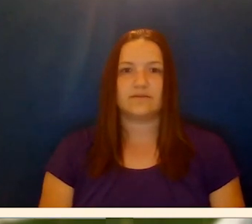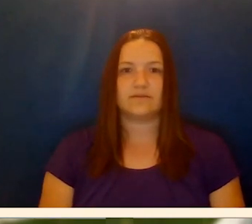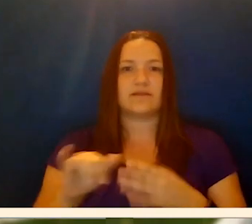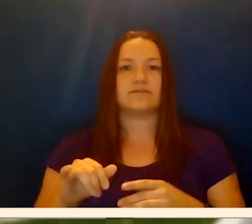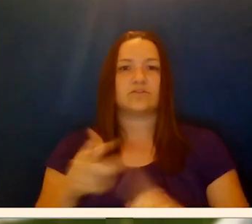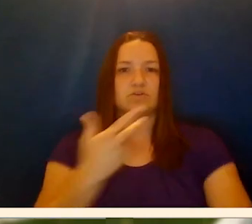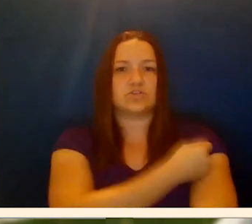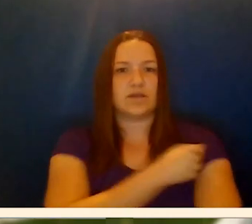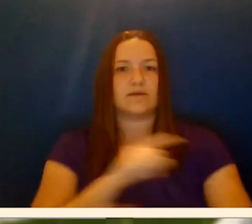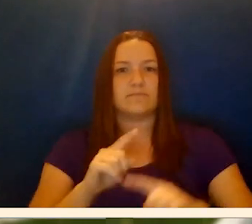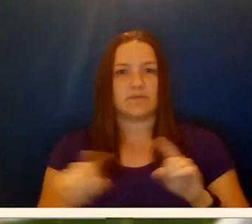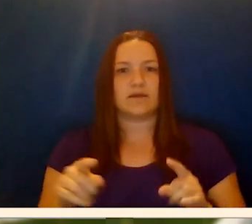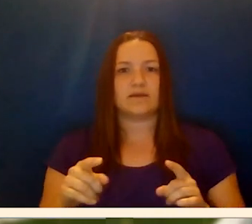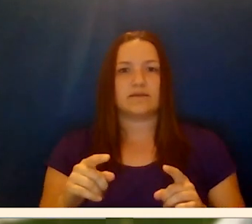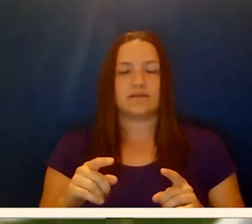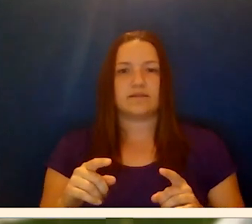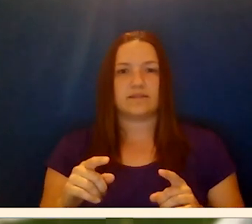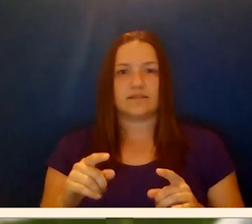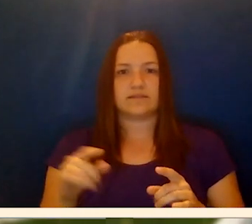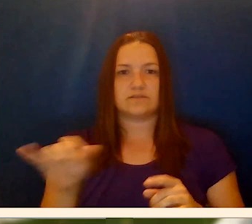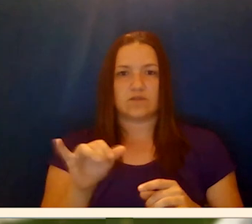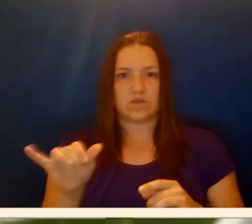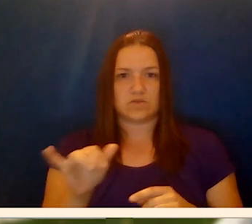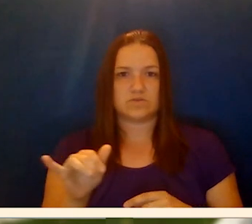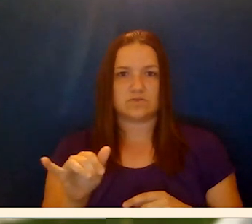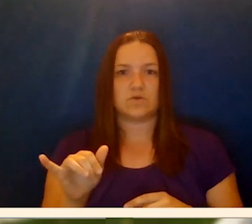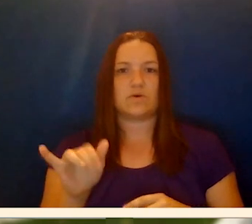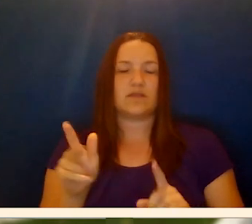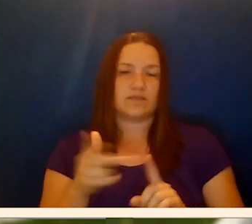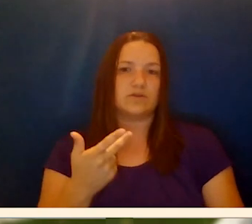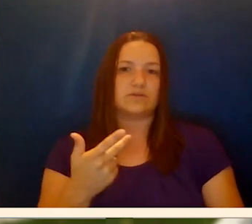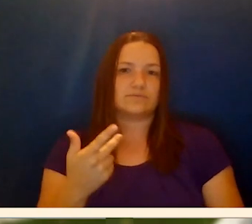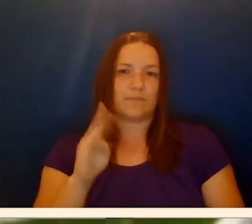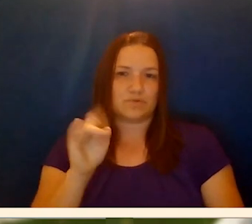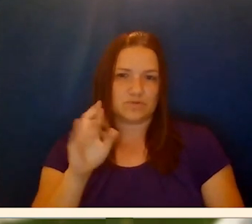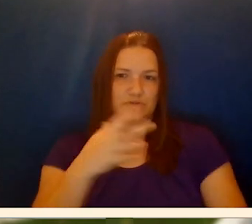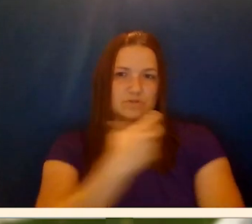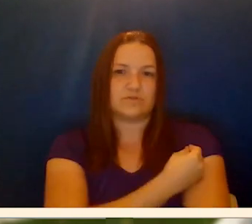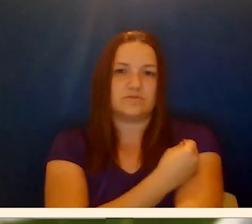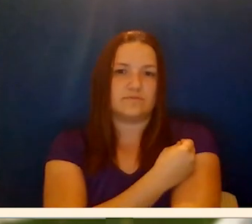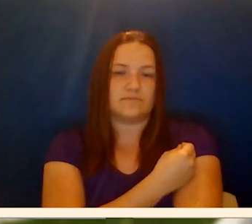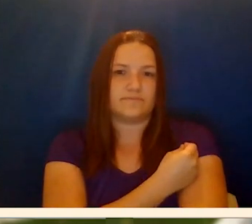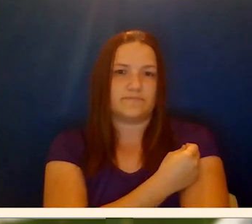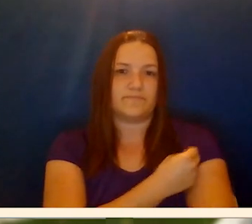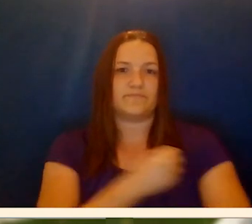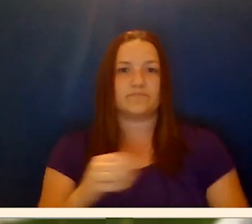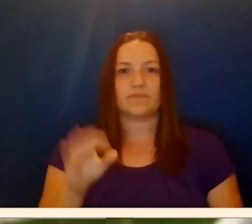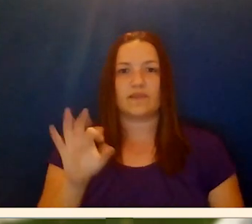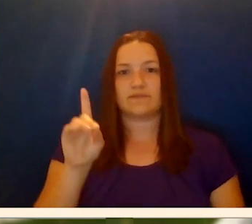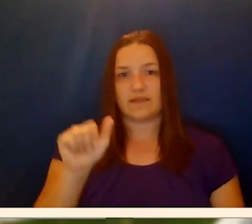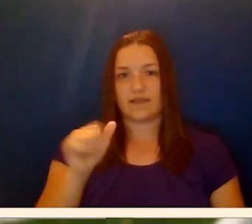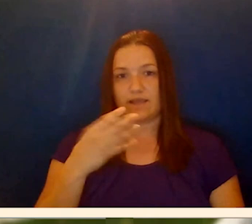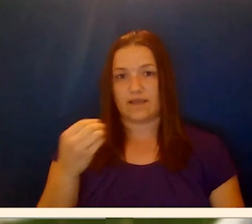a booster shot. So the FDA and the CDC actually approved it, authorized its that